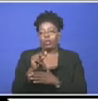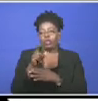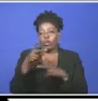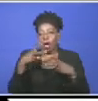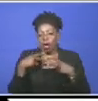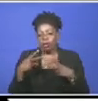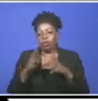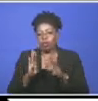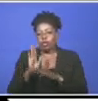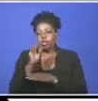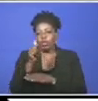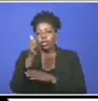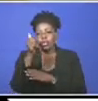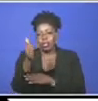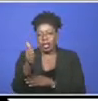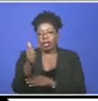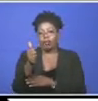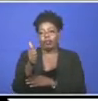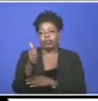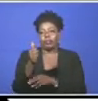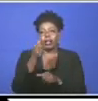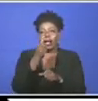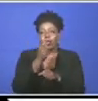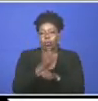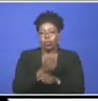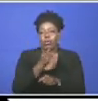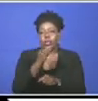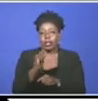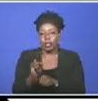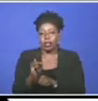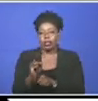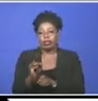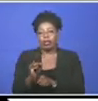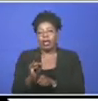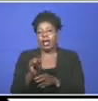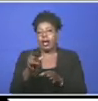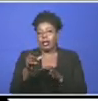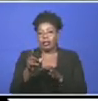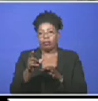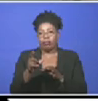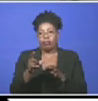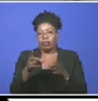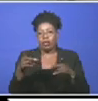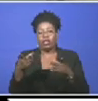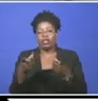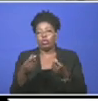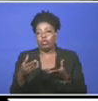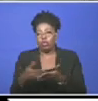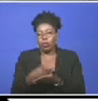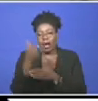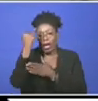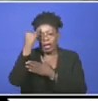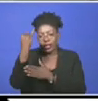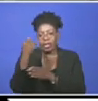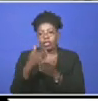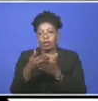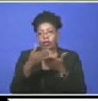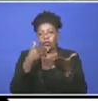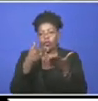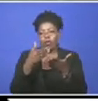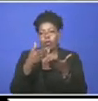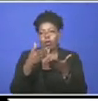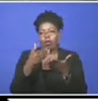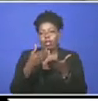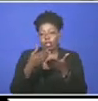push yourself and constantly working, constantly exploring new ideas. Before the interview would be done, Roach had cut